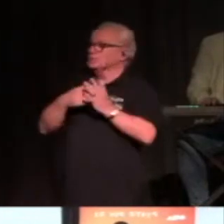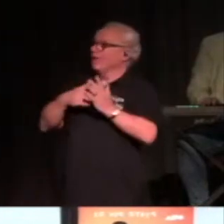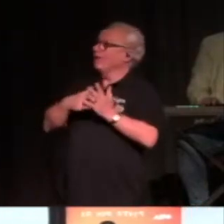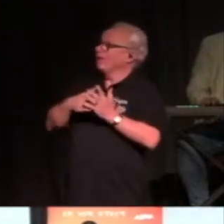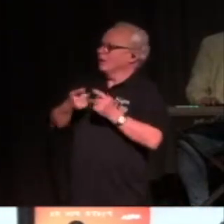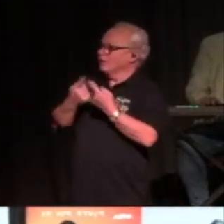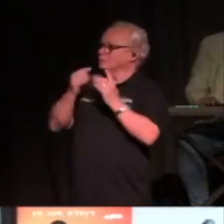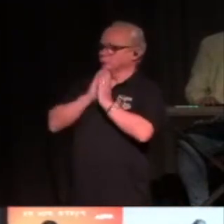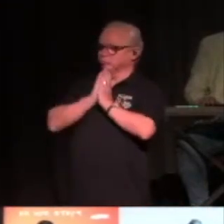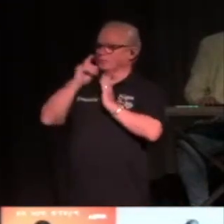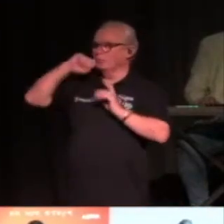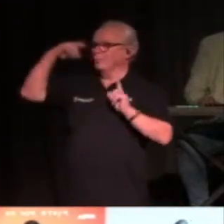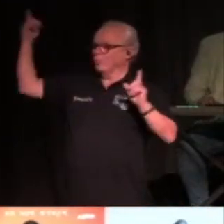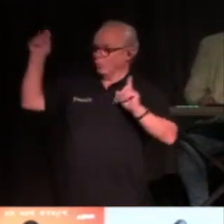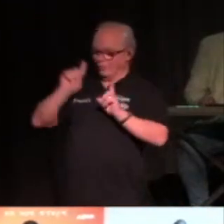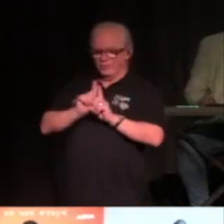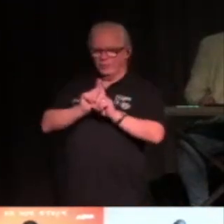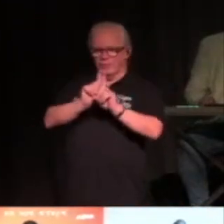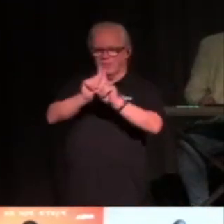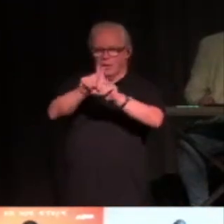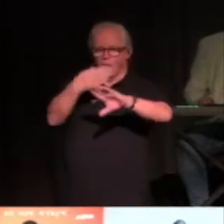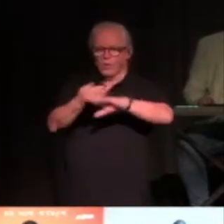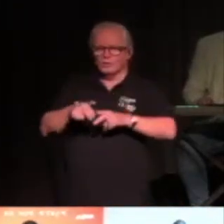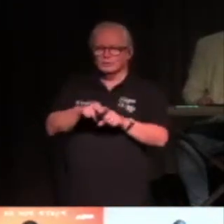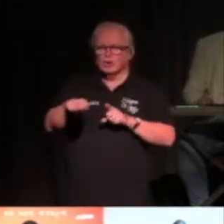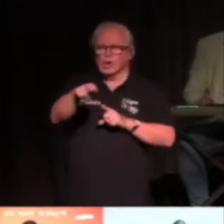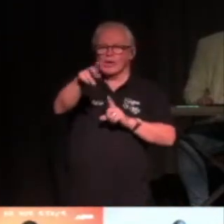Lord, we pray that you'll come with us in the journey.